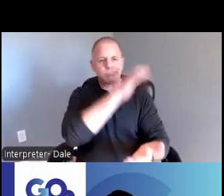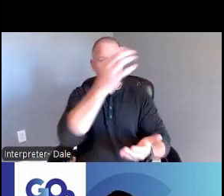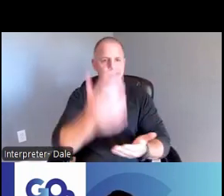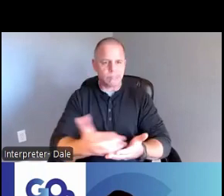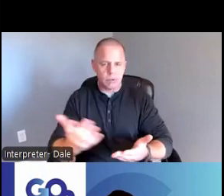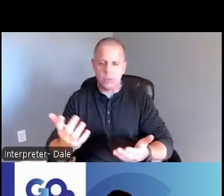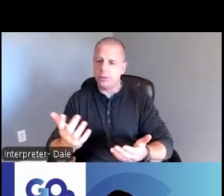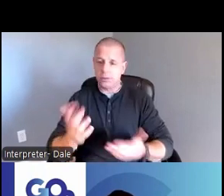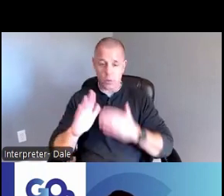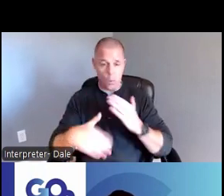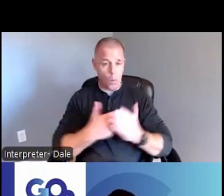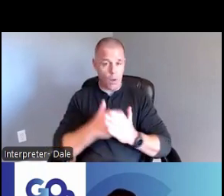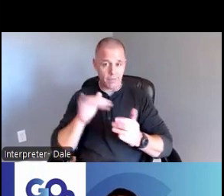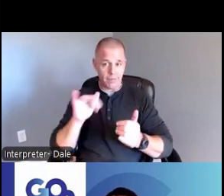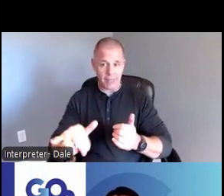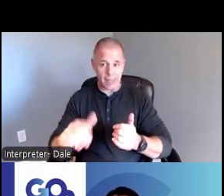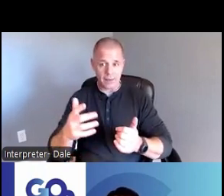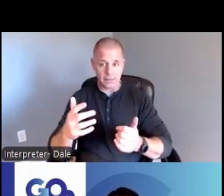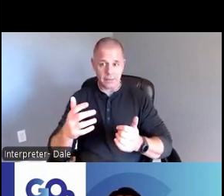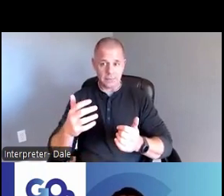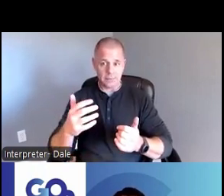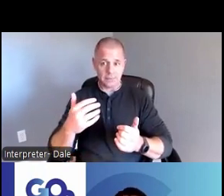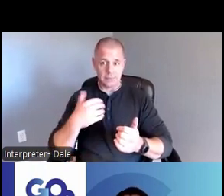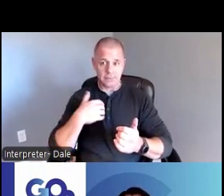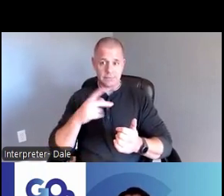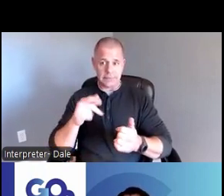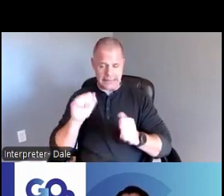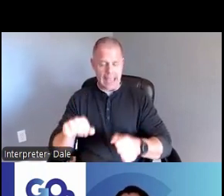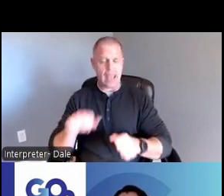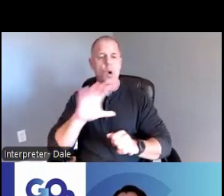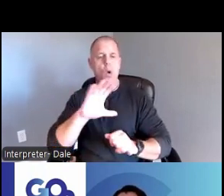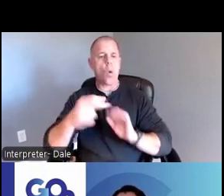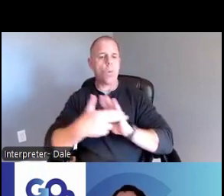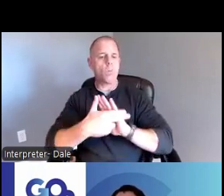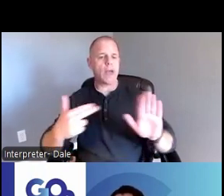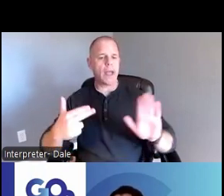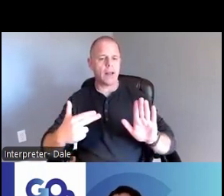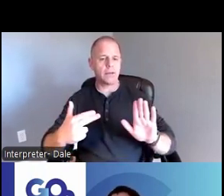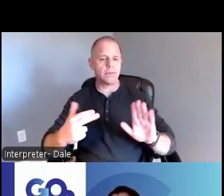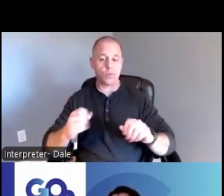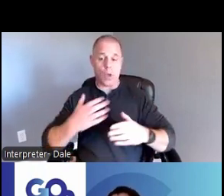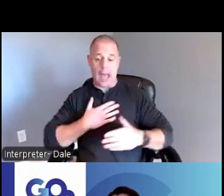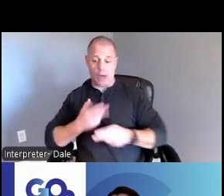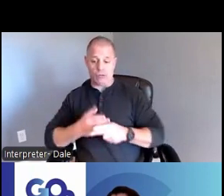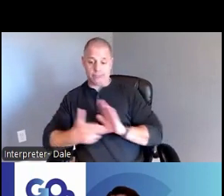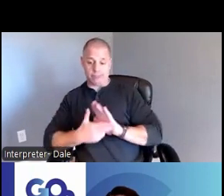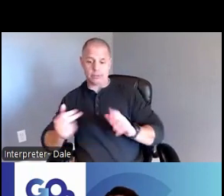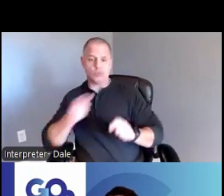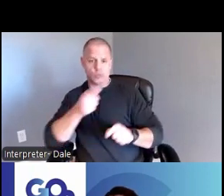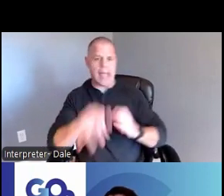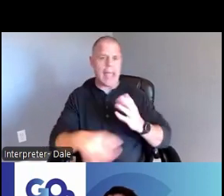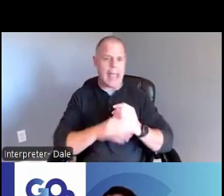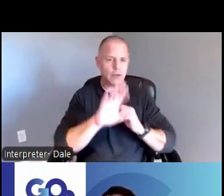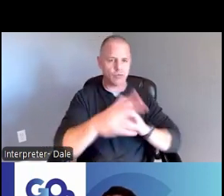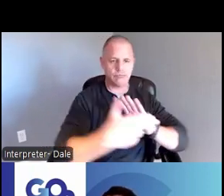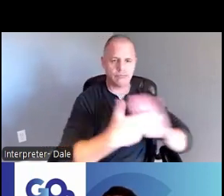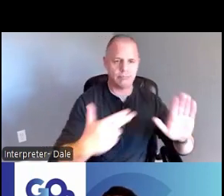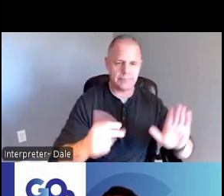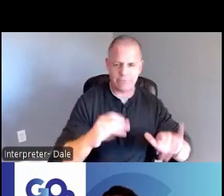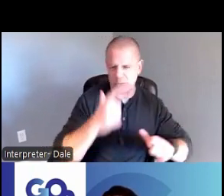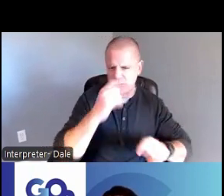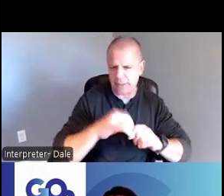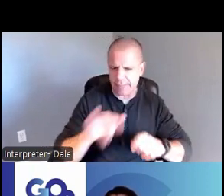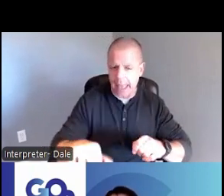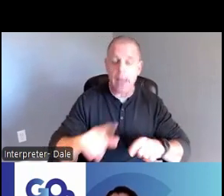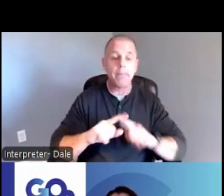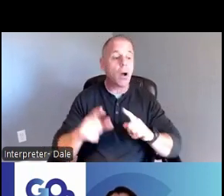those have space on them to be co-branded if that's something that's of interest. But again, very much in language that's